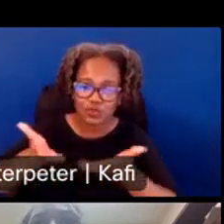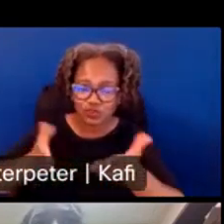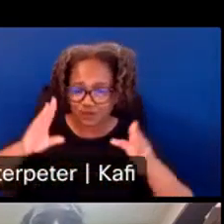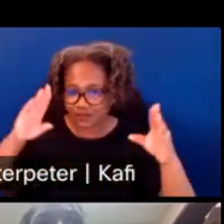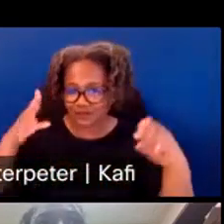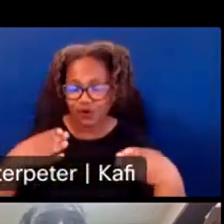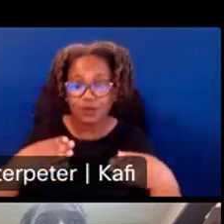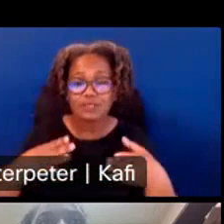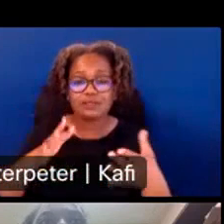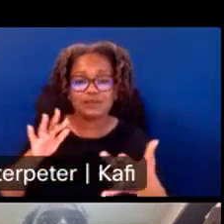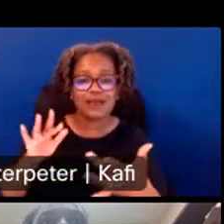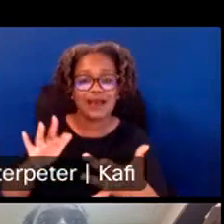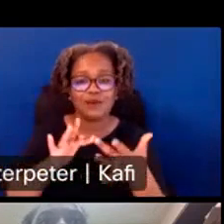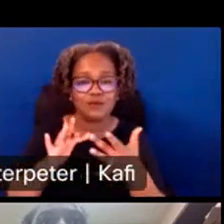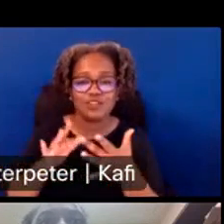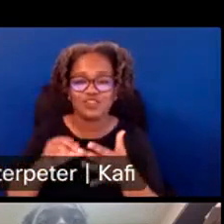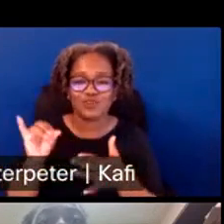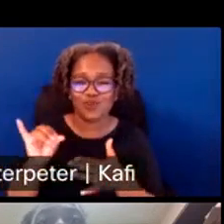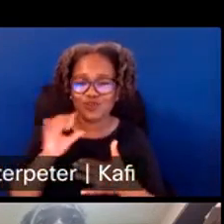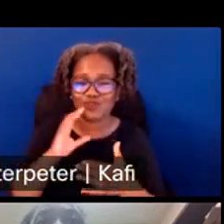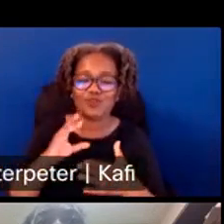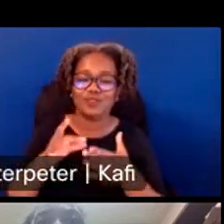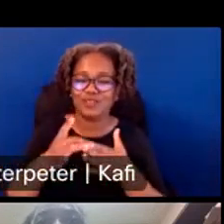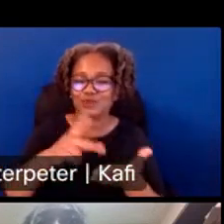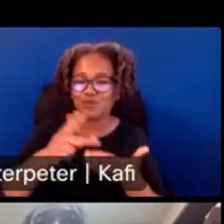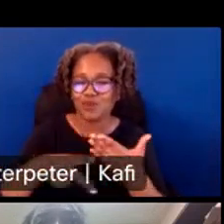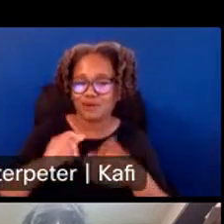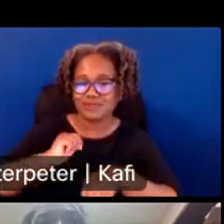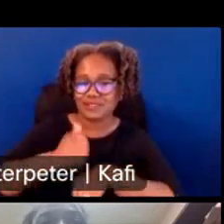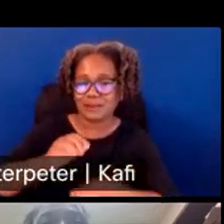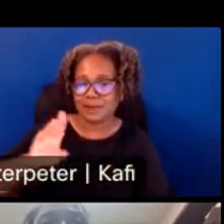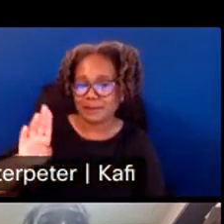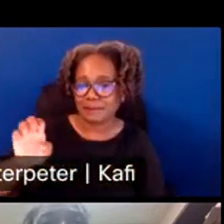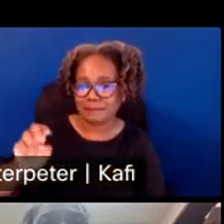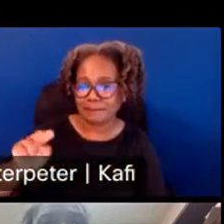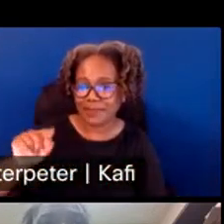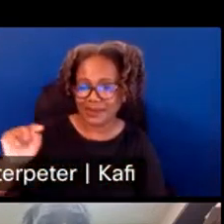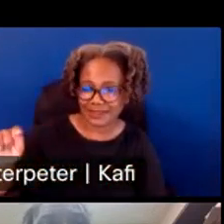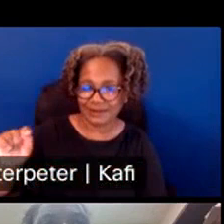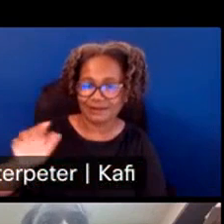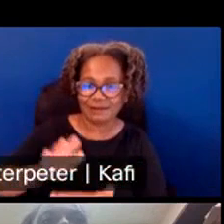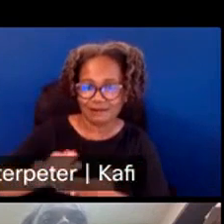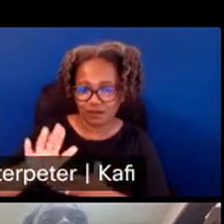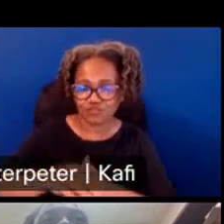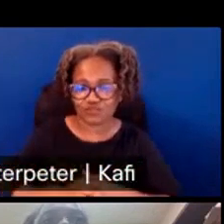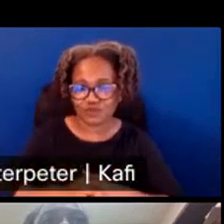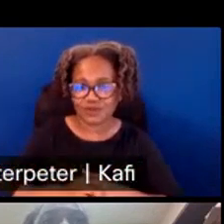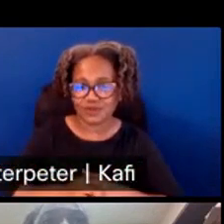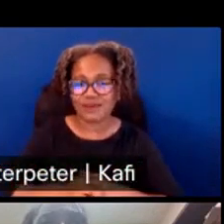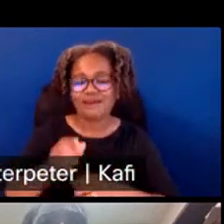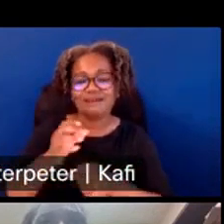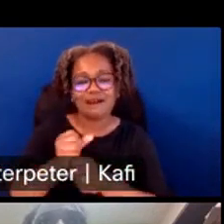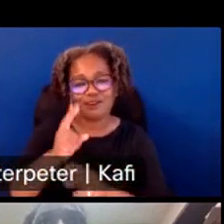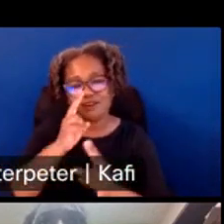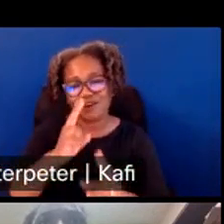programs at Bennett College, which awarded her an honorary doctorate in 1991. She is a